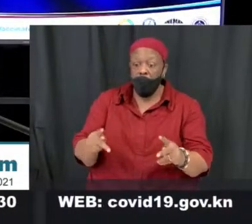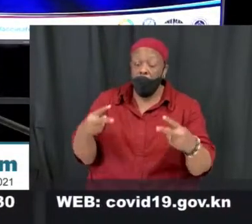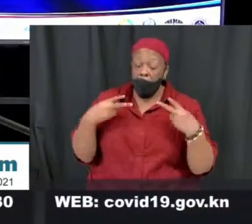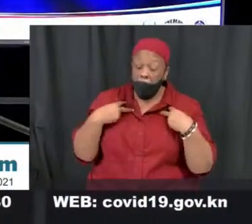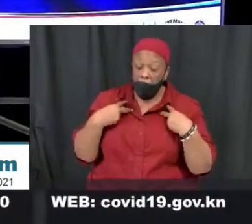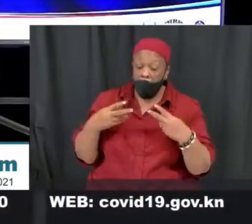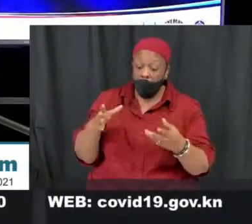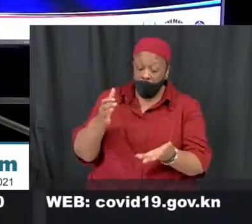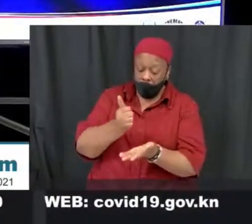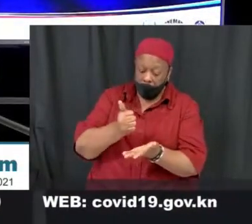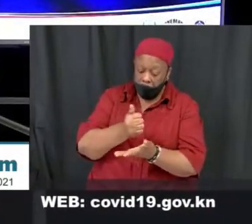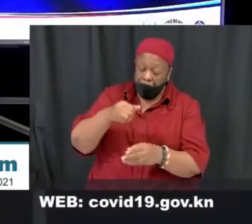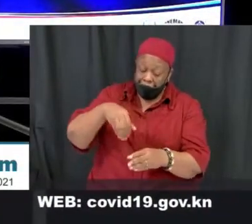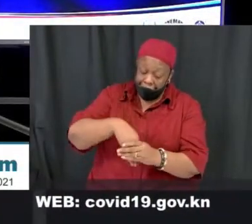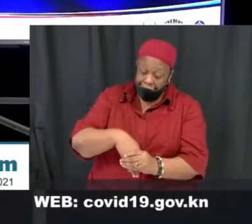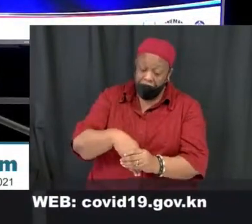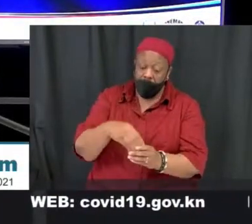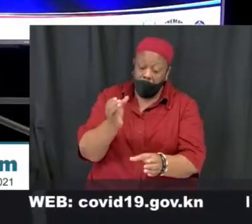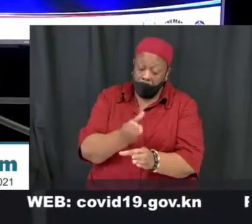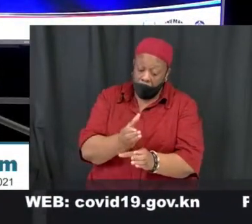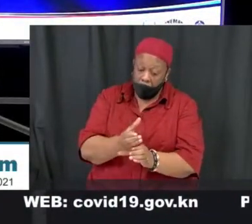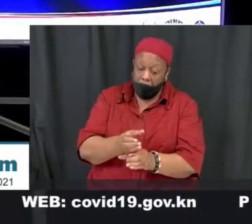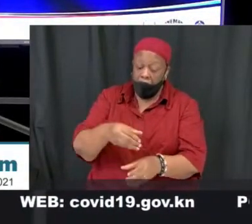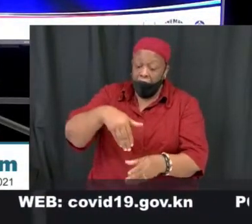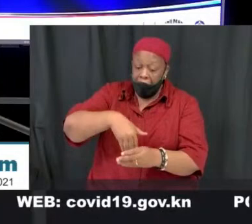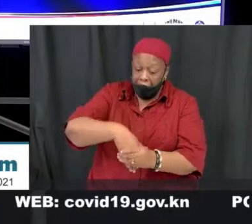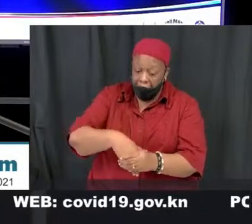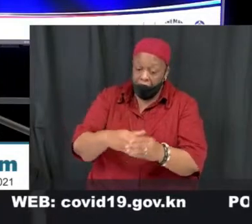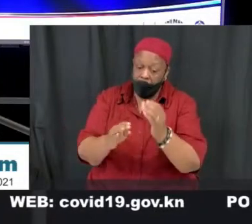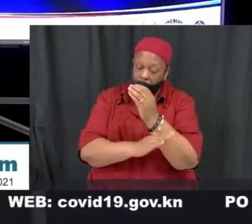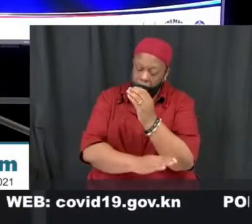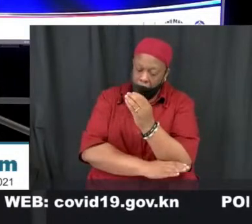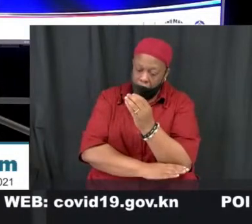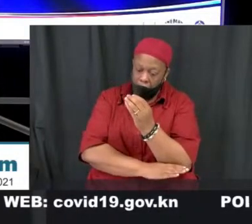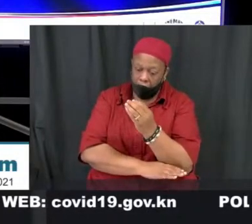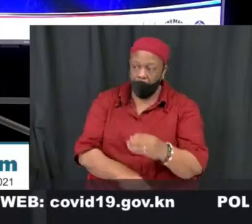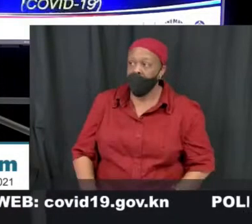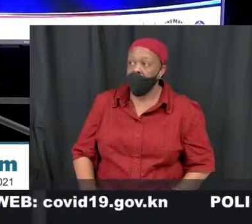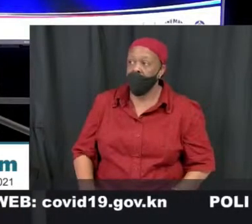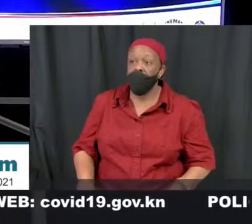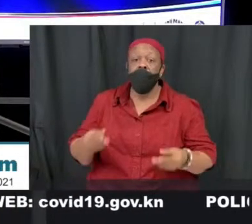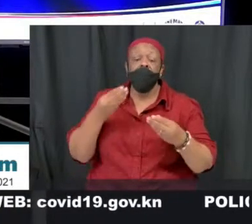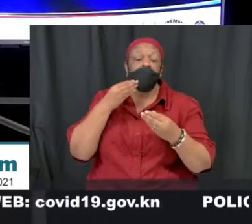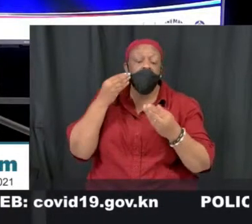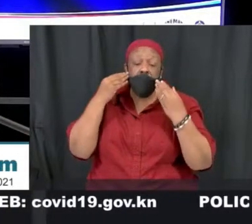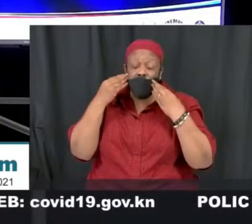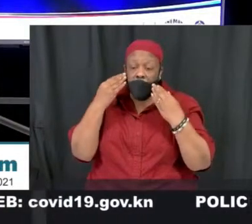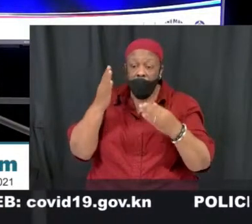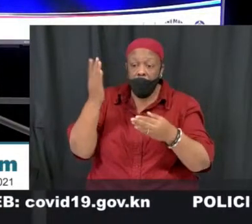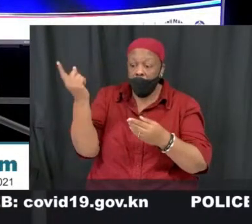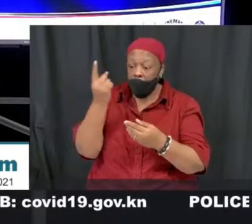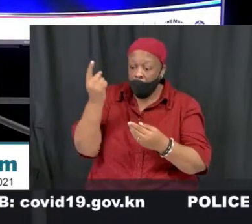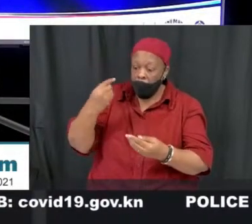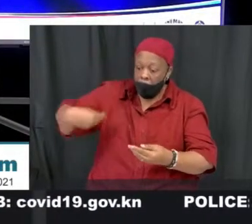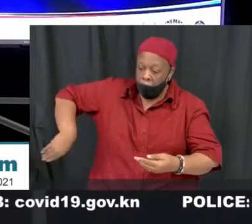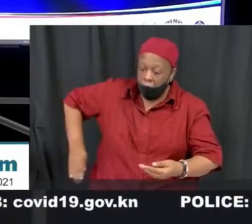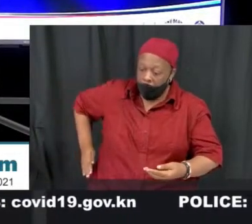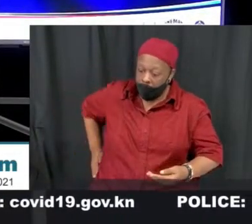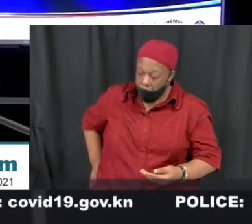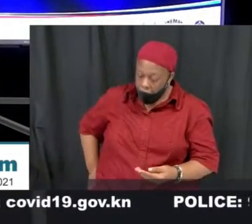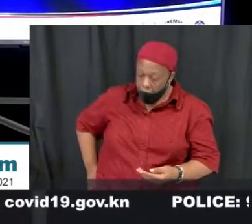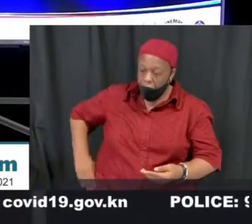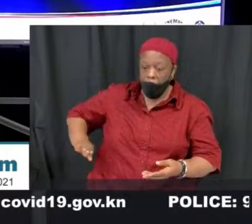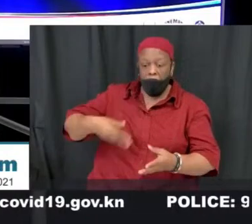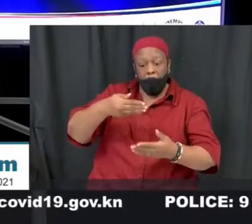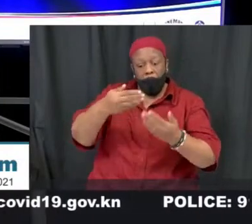my vehicle, I always have my hand sanitizer. My masks are always closed so I can grab and go. And that's what we